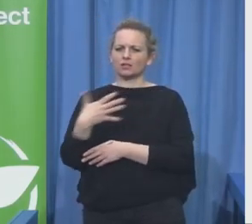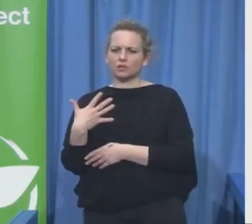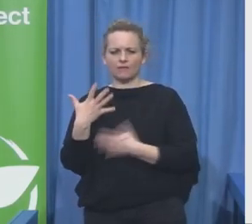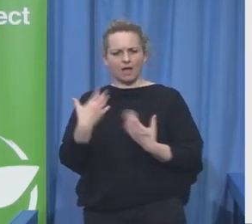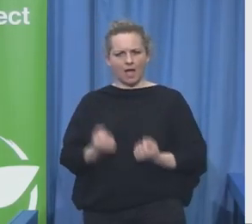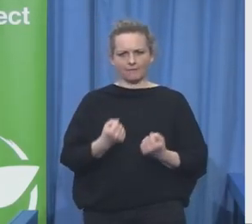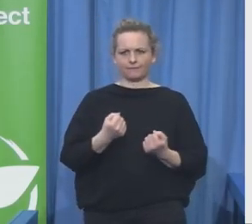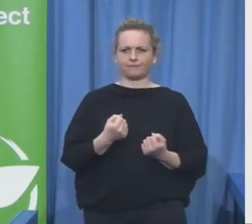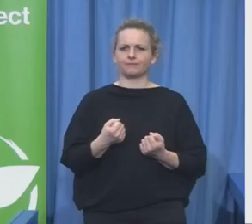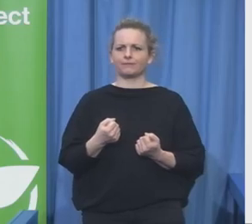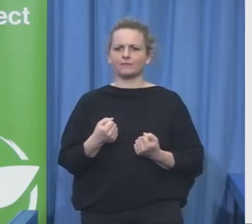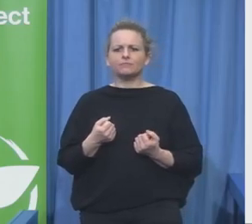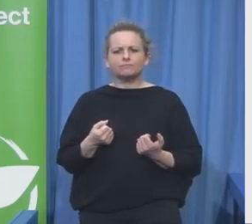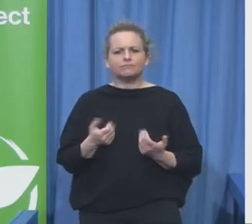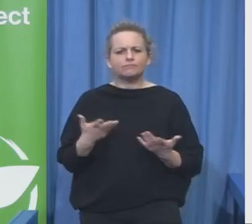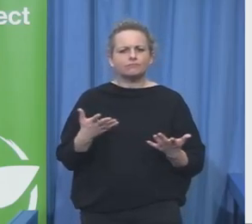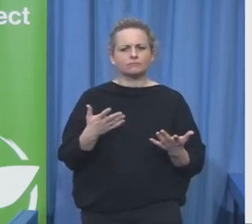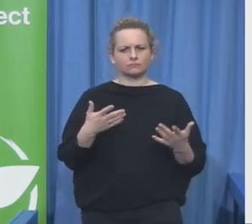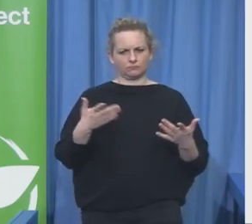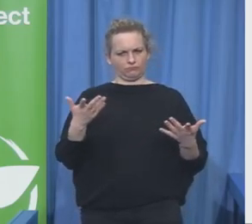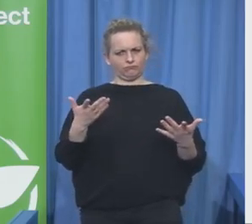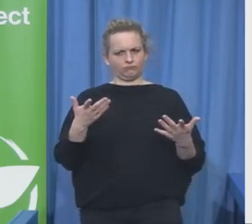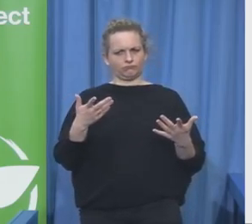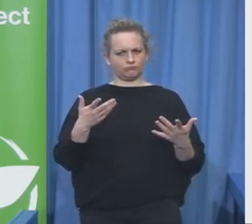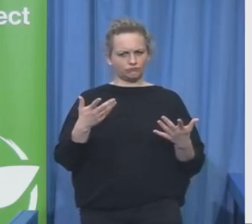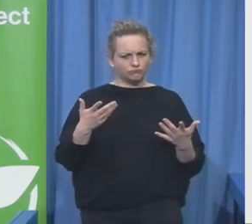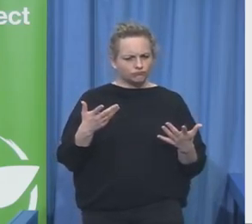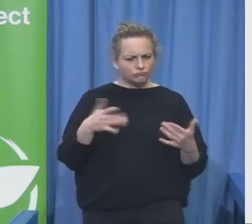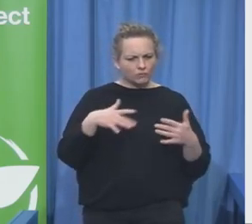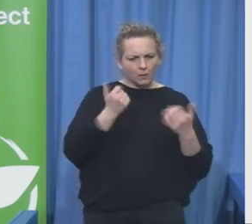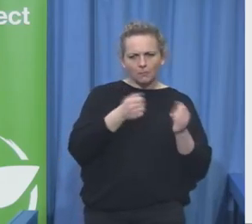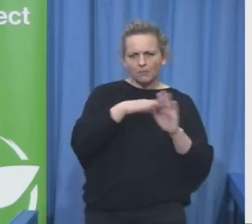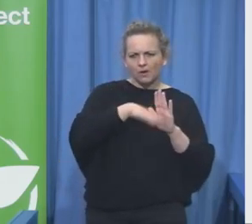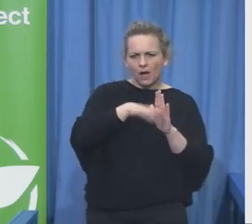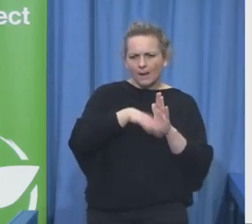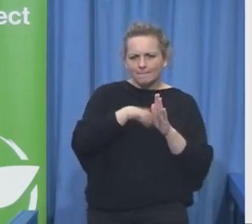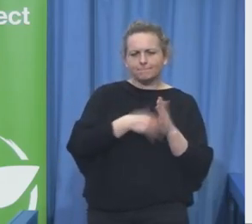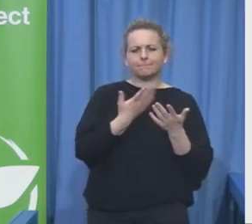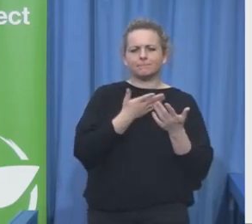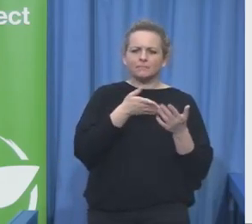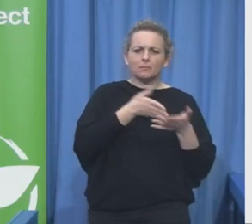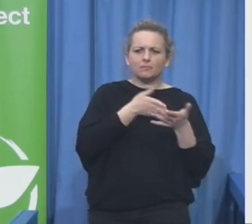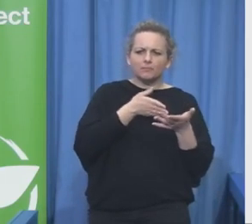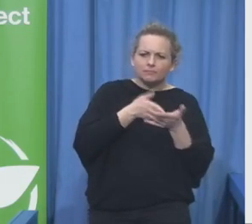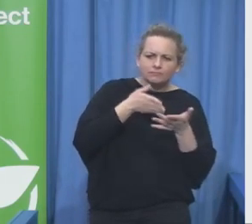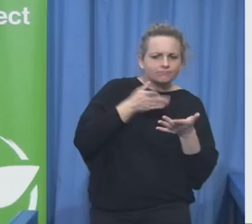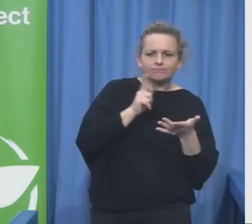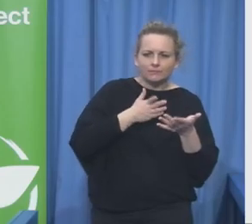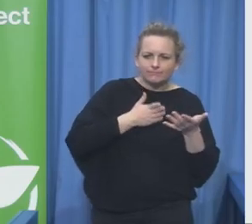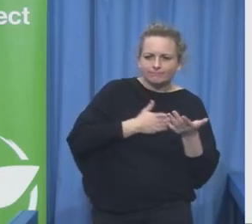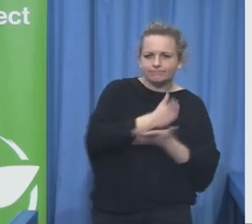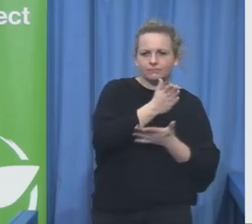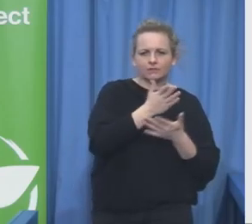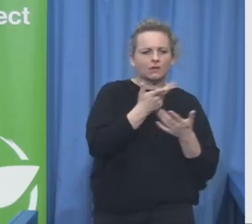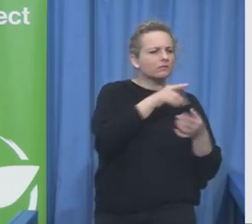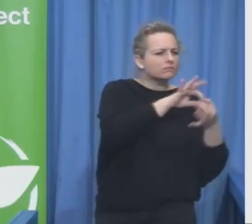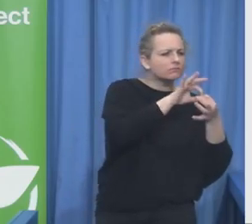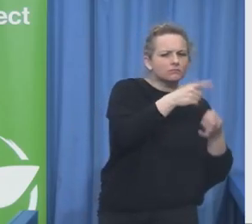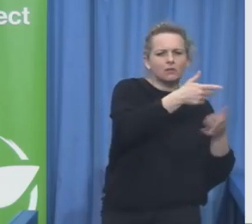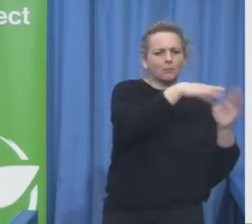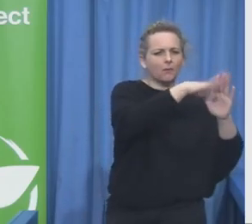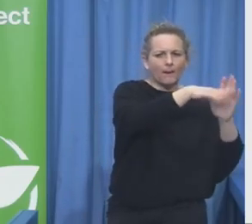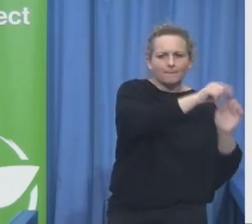on widening that out further. But we also have an enterprise disability answer desk so that companies can engage with us and try to understand how they can